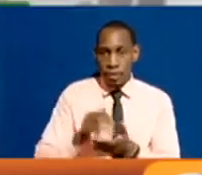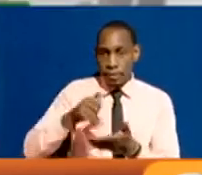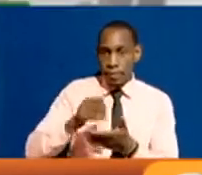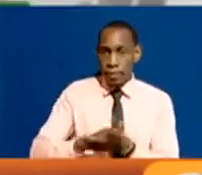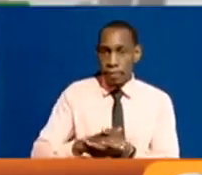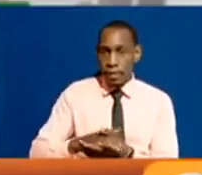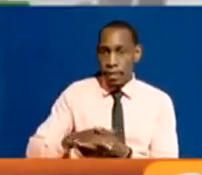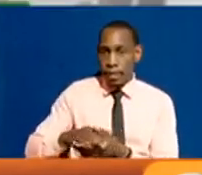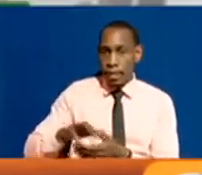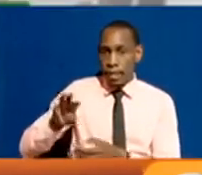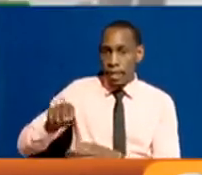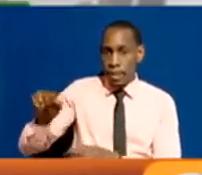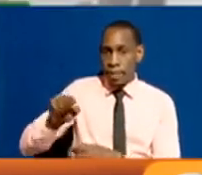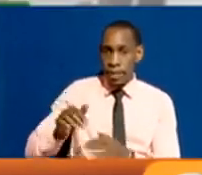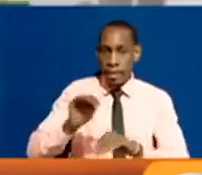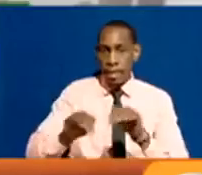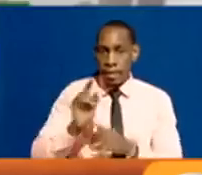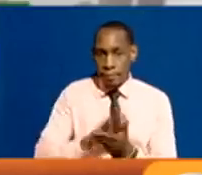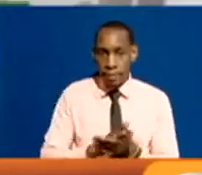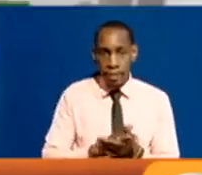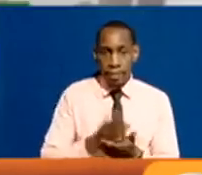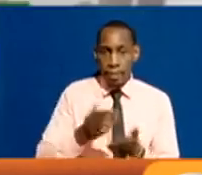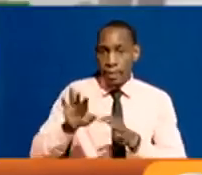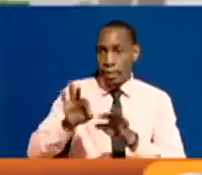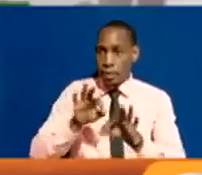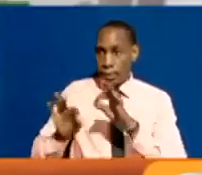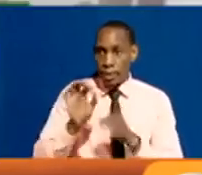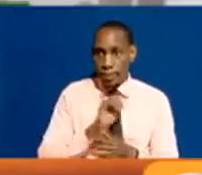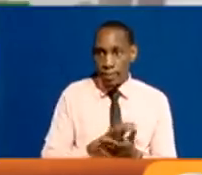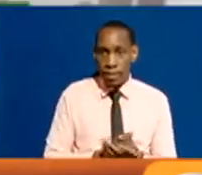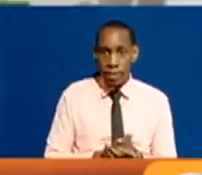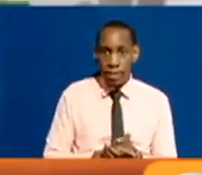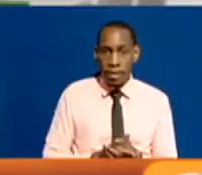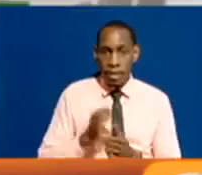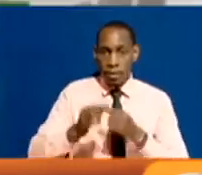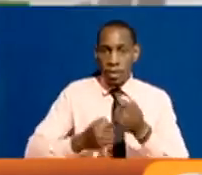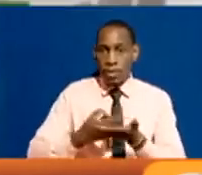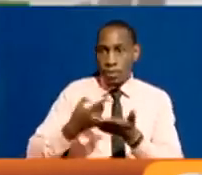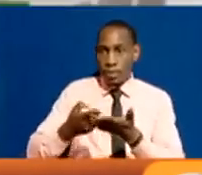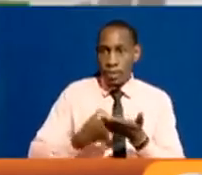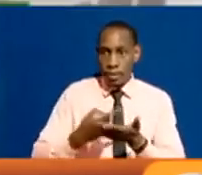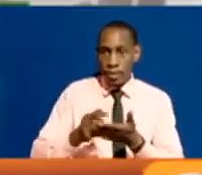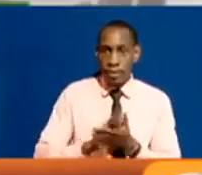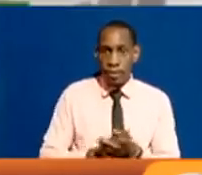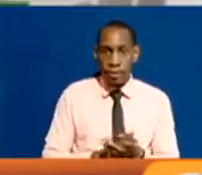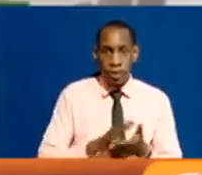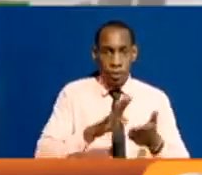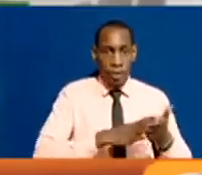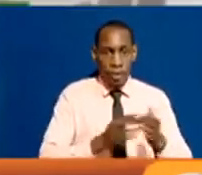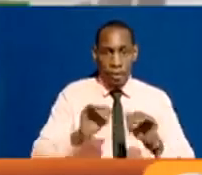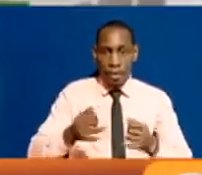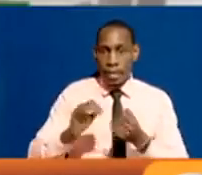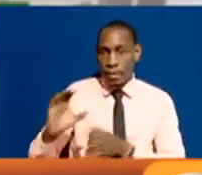members of parliament, be they elected or nominated. And in the ongoing debate on the composition of the newly